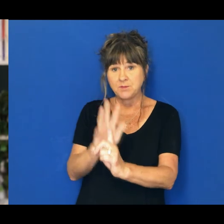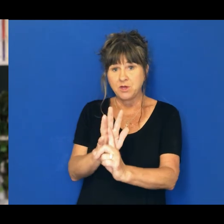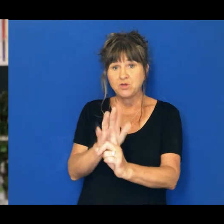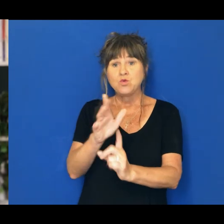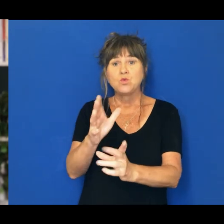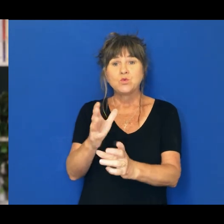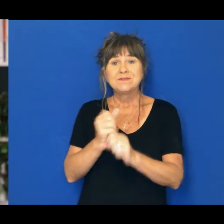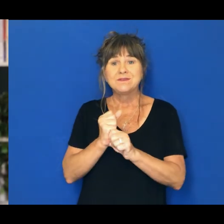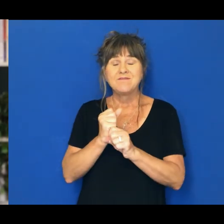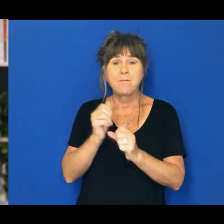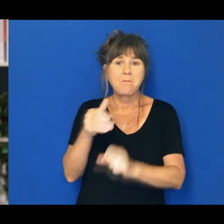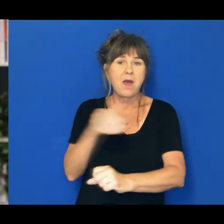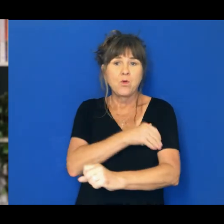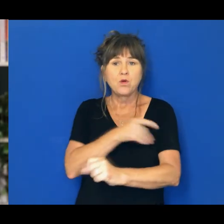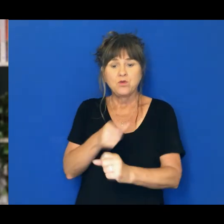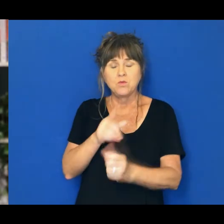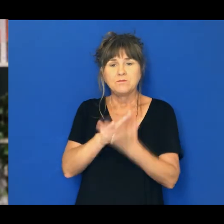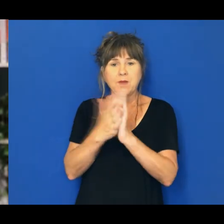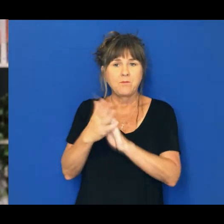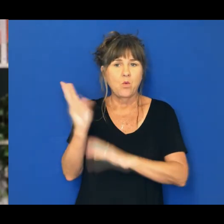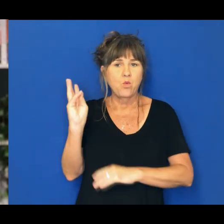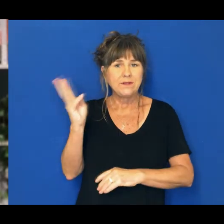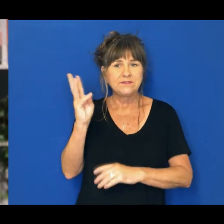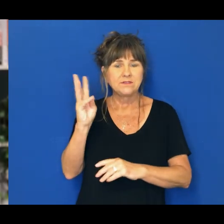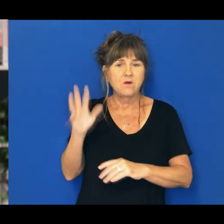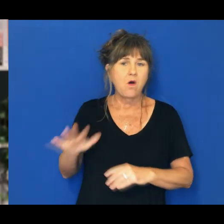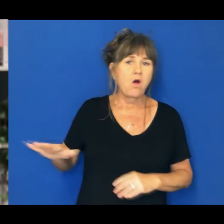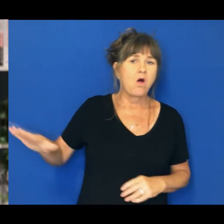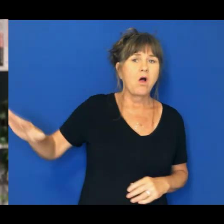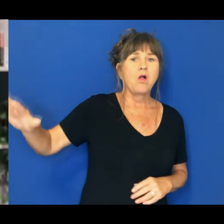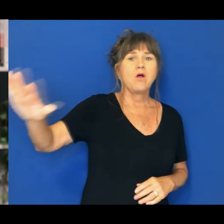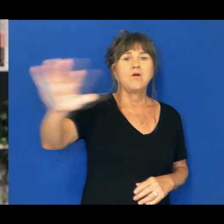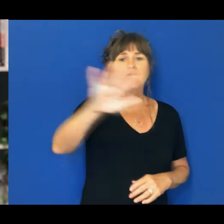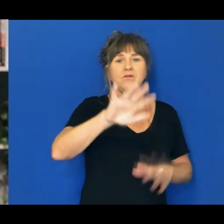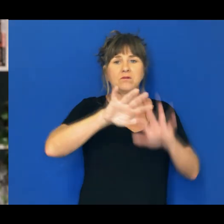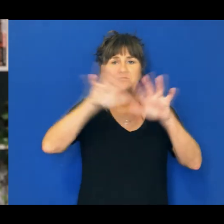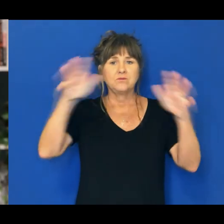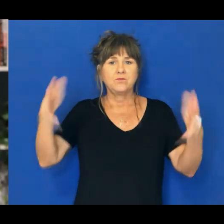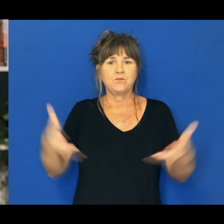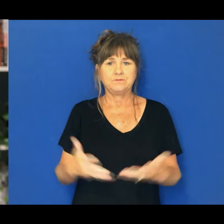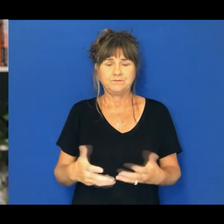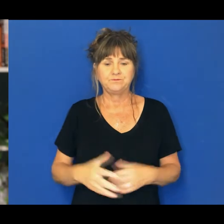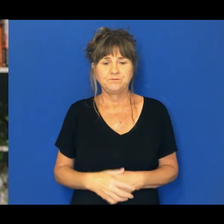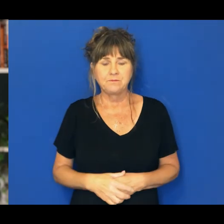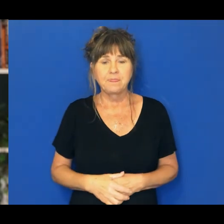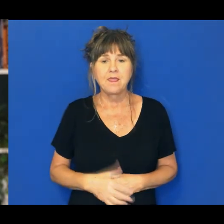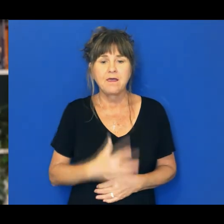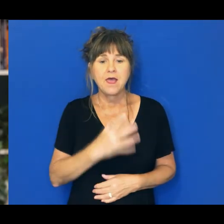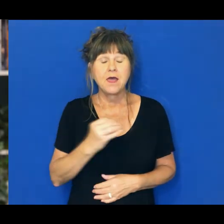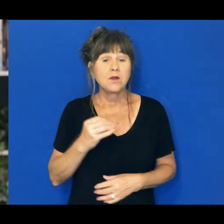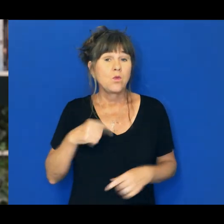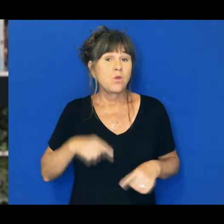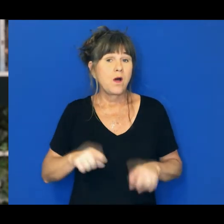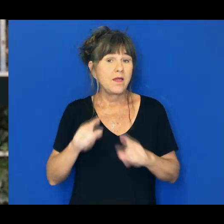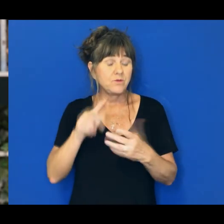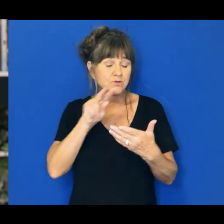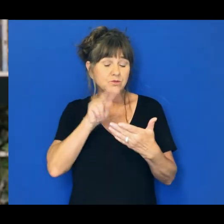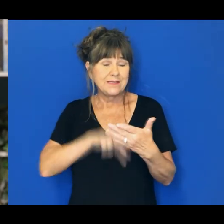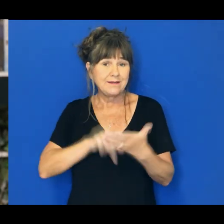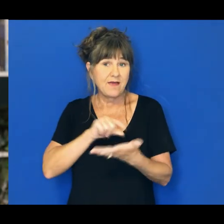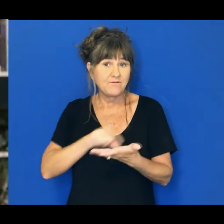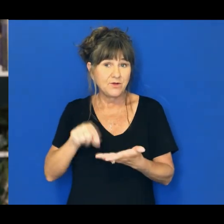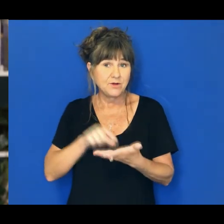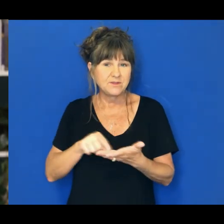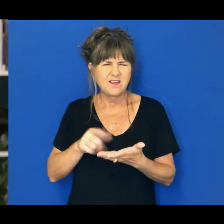witnesses, telling people about me everywhere, in Jerusalem, throughout Judea, and in Samaria, and to the ends of the earth. And as I was actually looking at